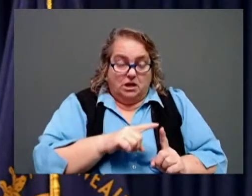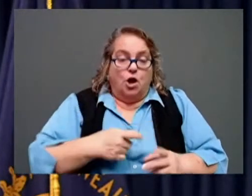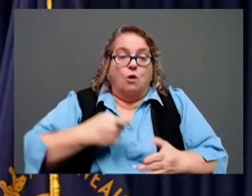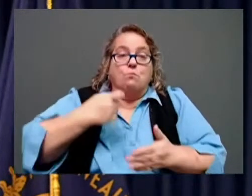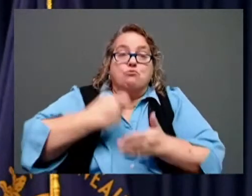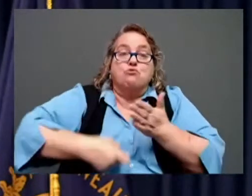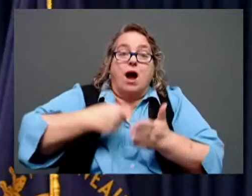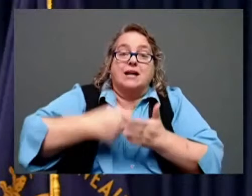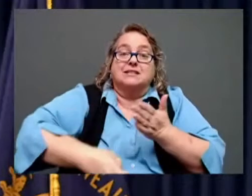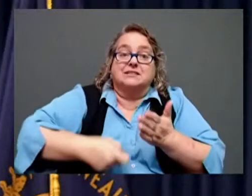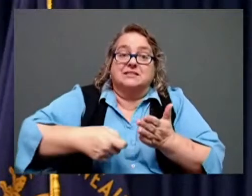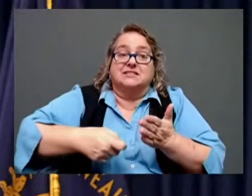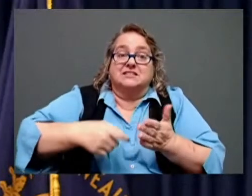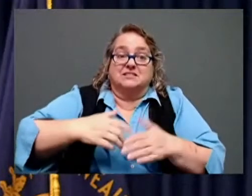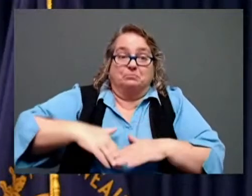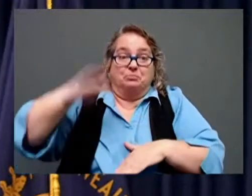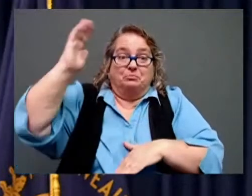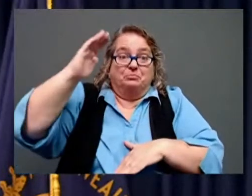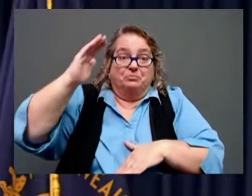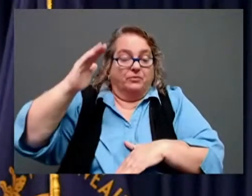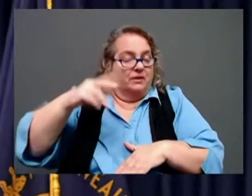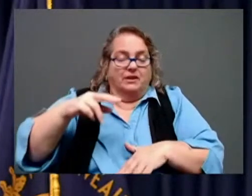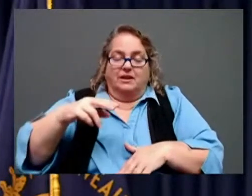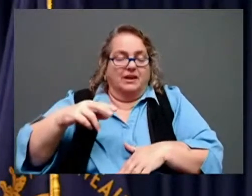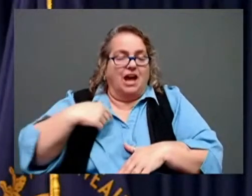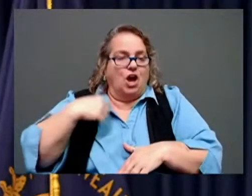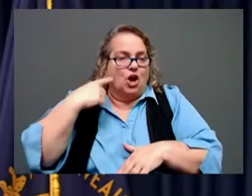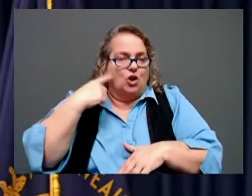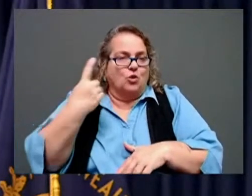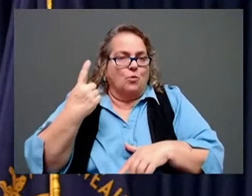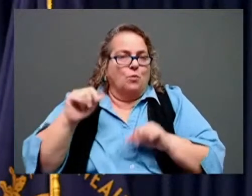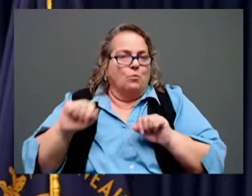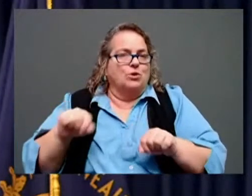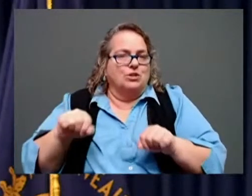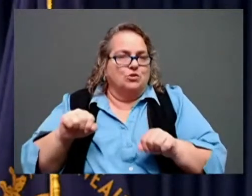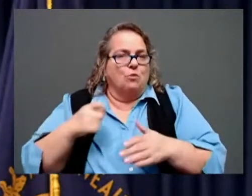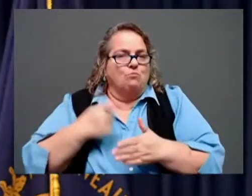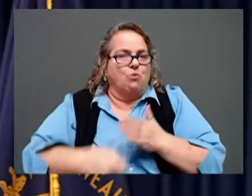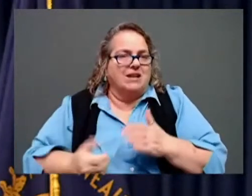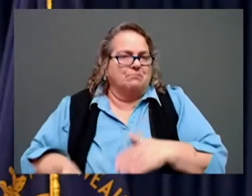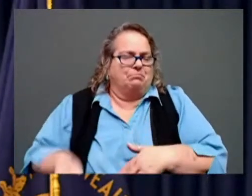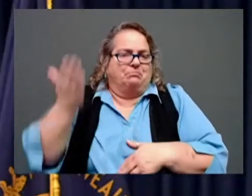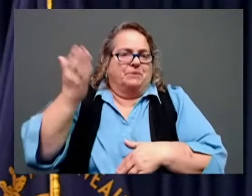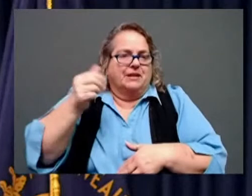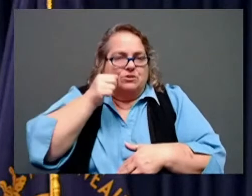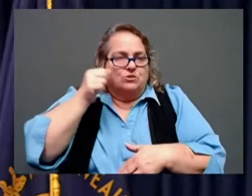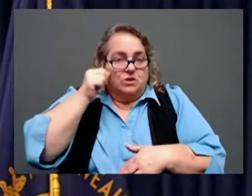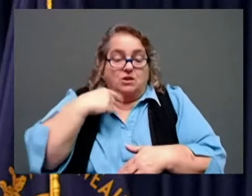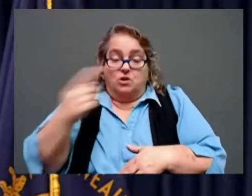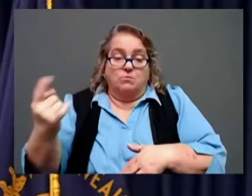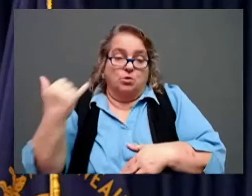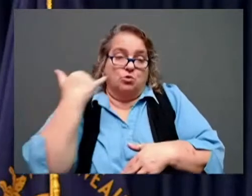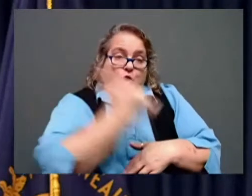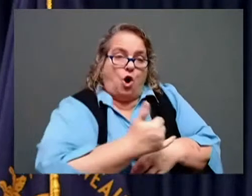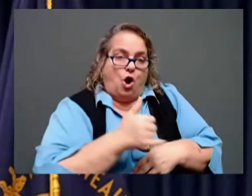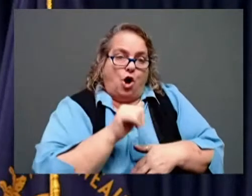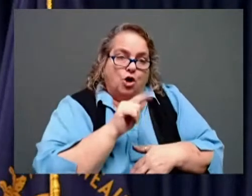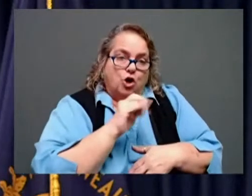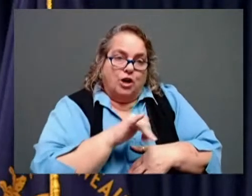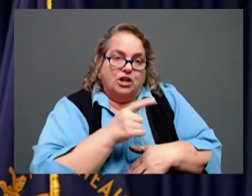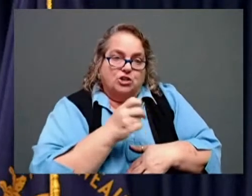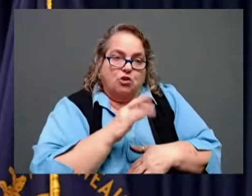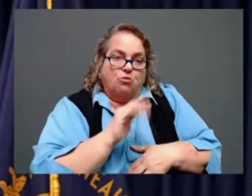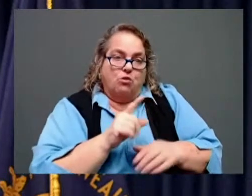prohibition. Heard about one potential example of price gouging yesterday. Asked them to call the Attorney General's office, which has the